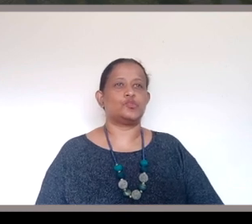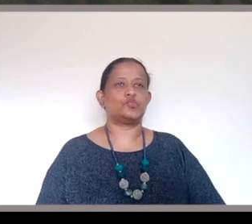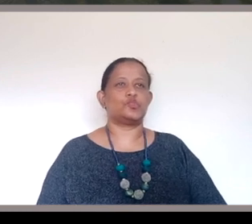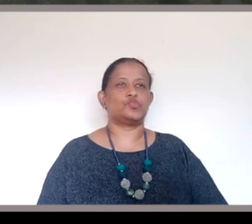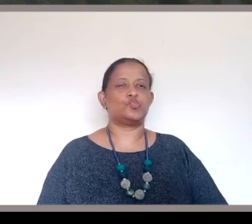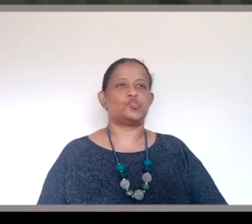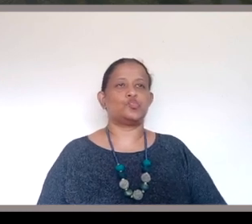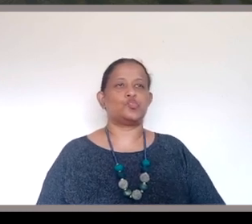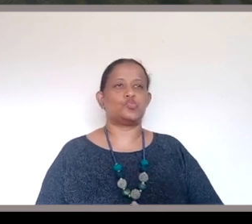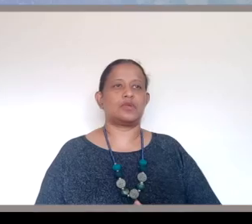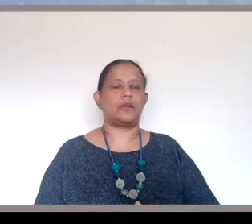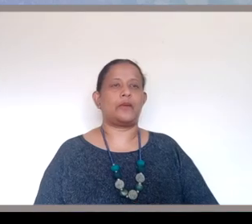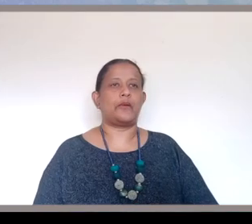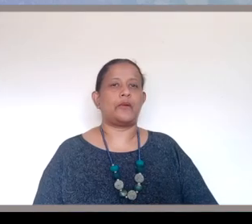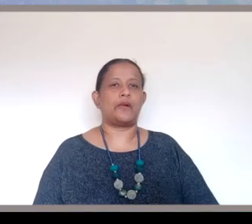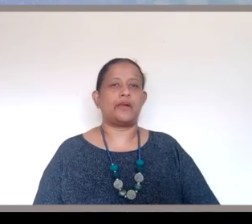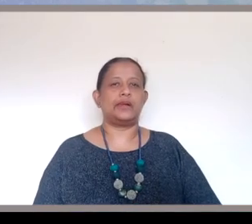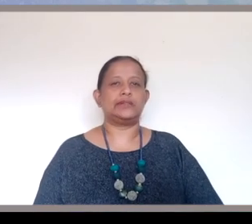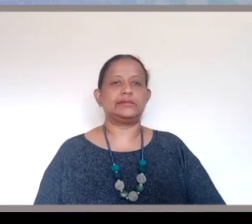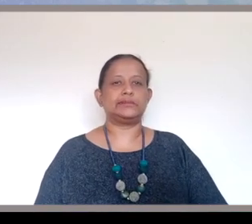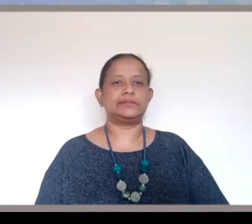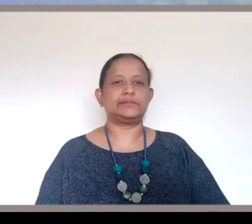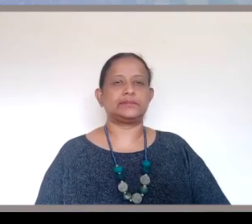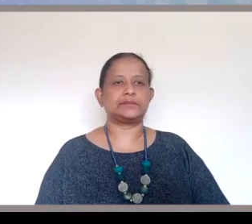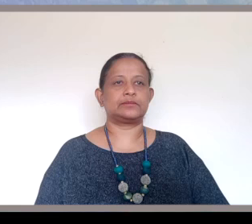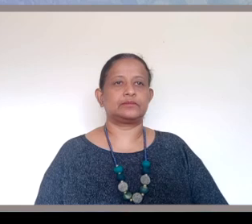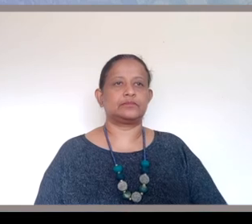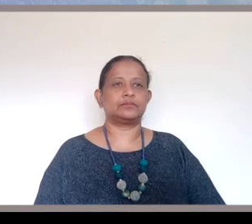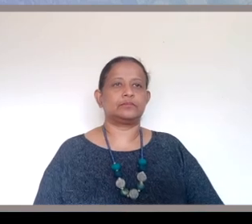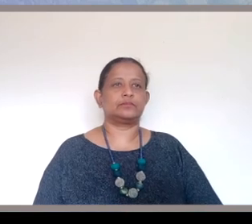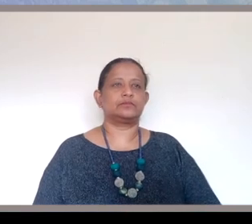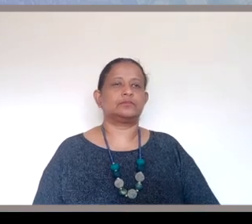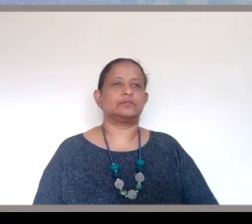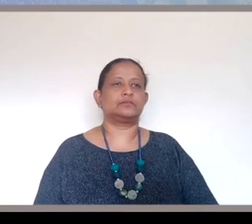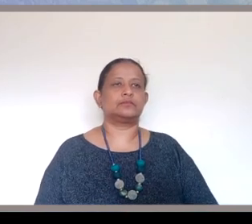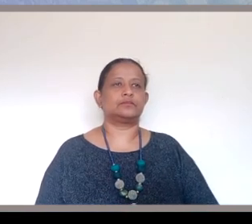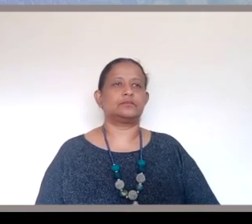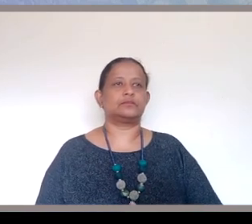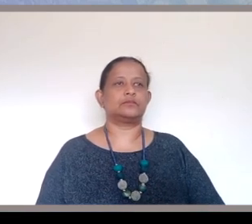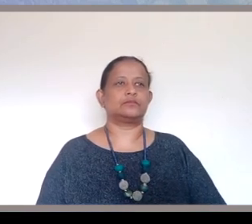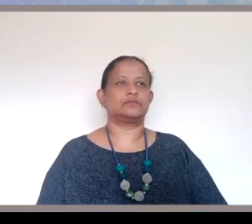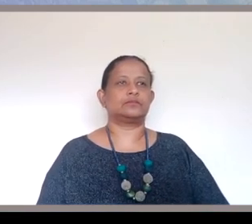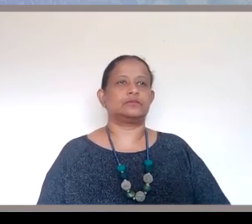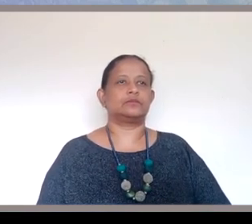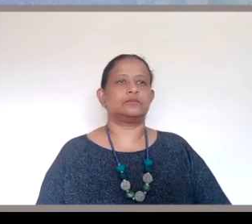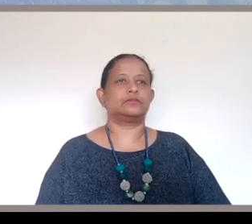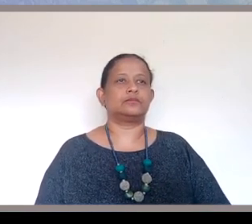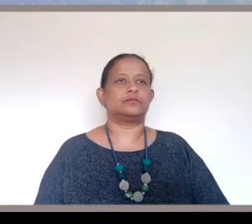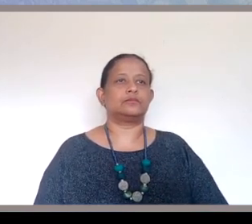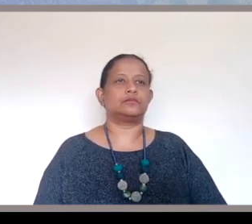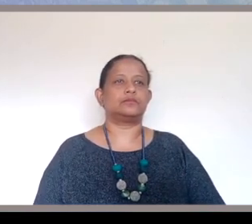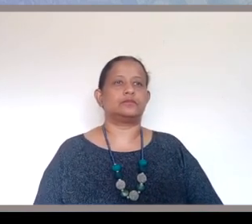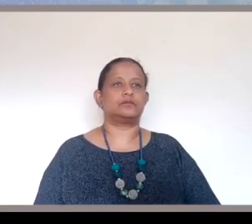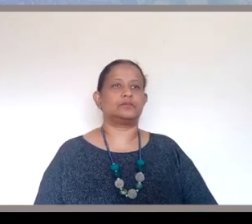us away. James uses a couple of terms from the sports world. The term drag away is a hunter's term,